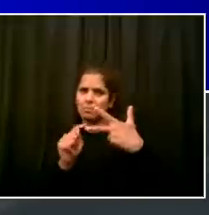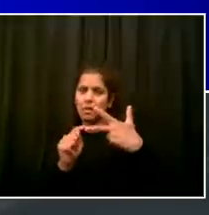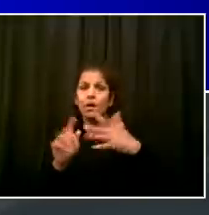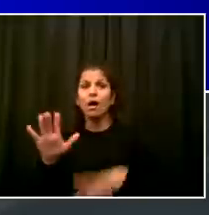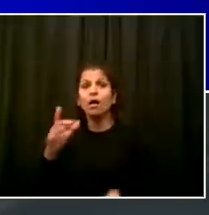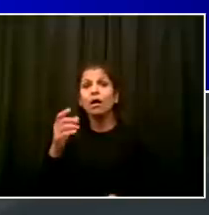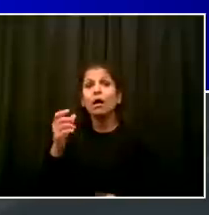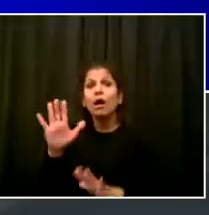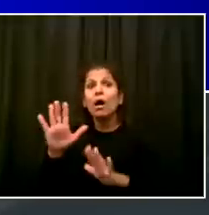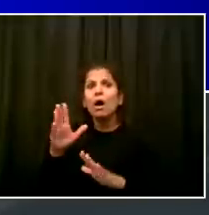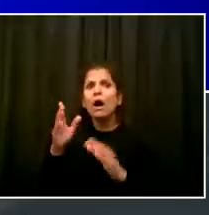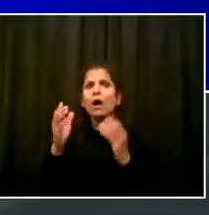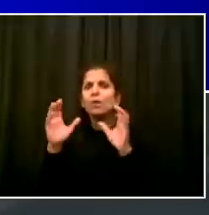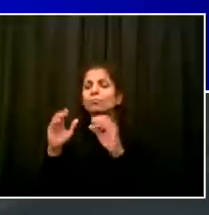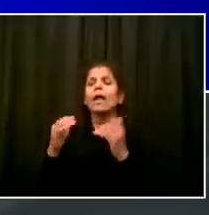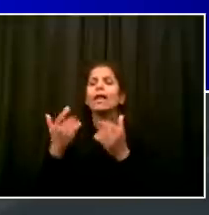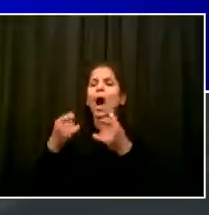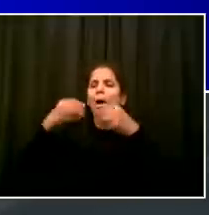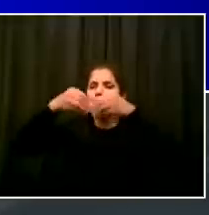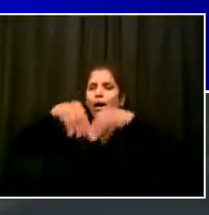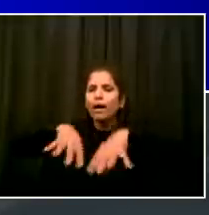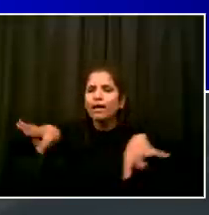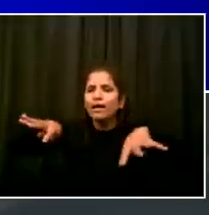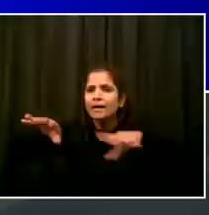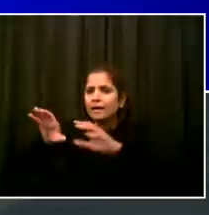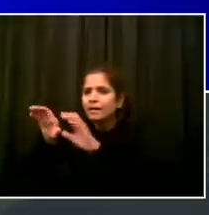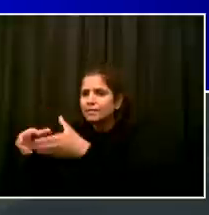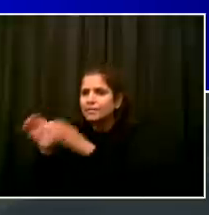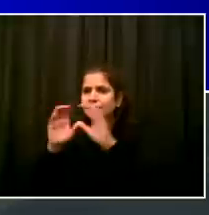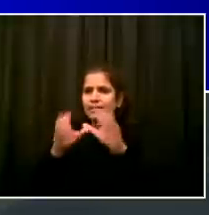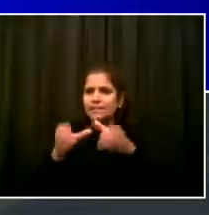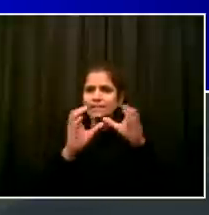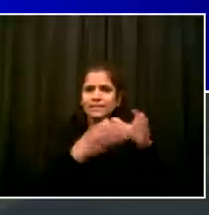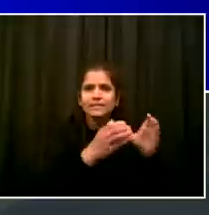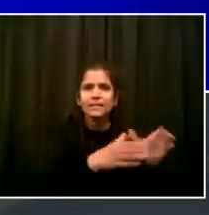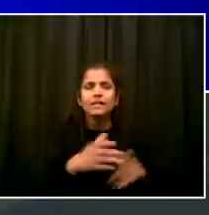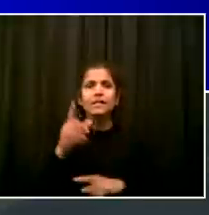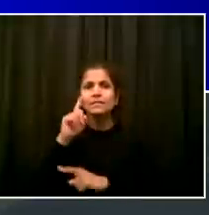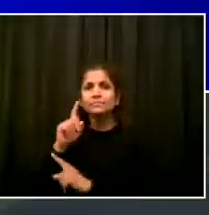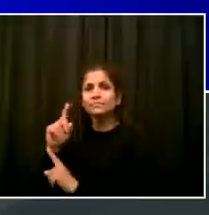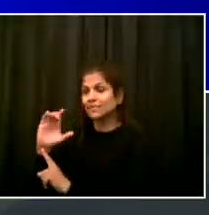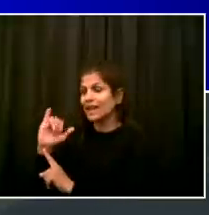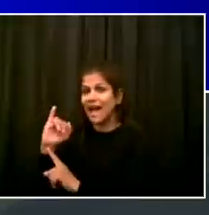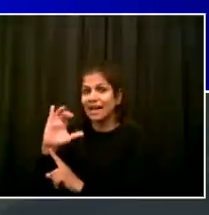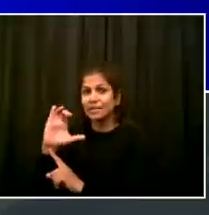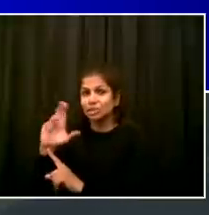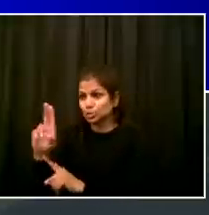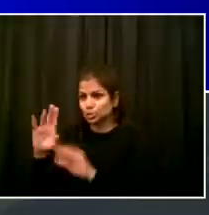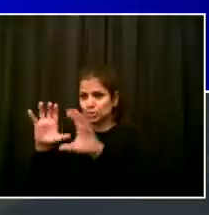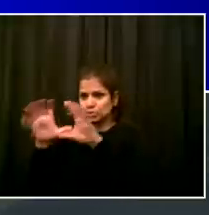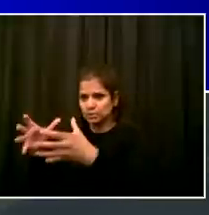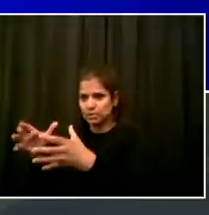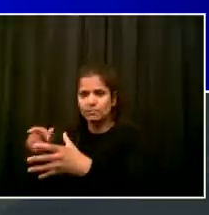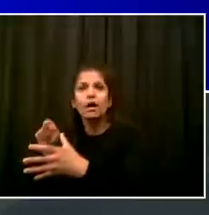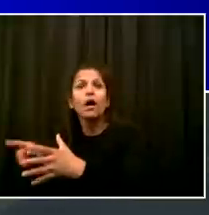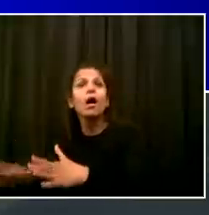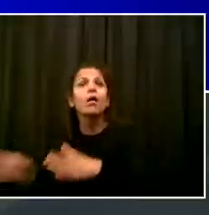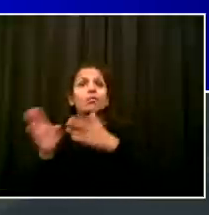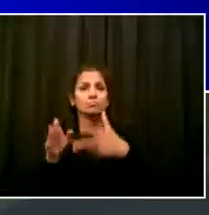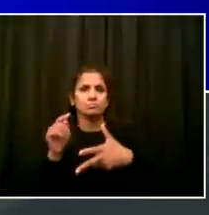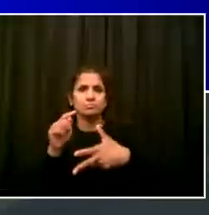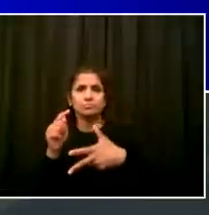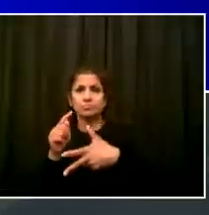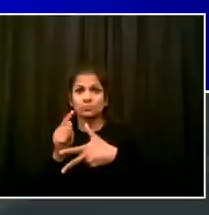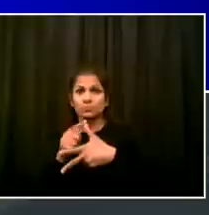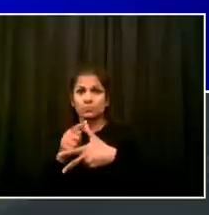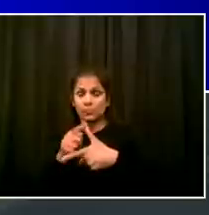thresholds. Two, we are there on one and three, indicators one and three, we are there. Indicator two, not yet there,